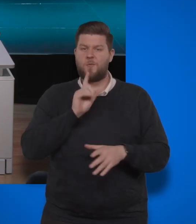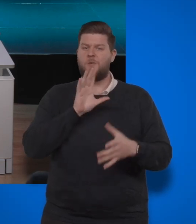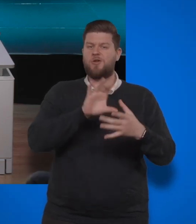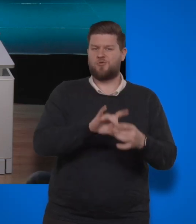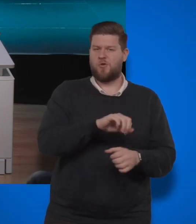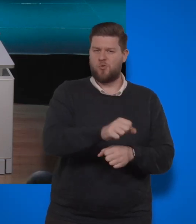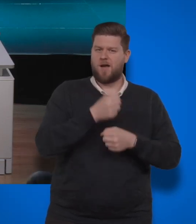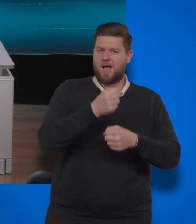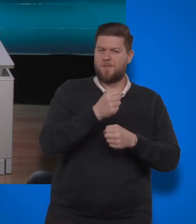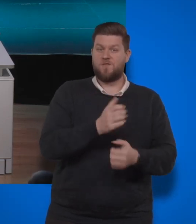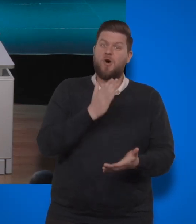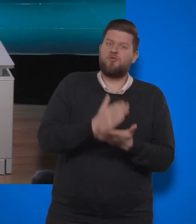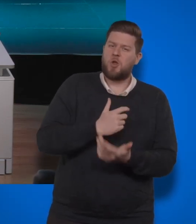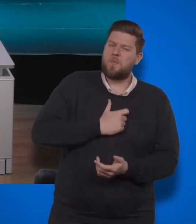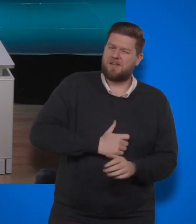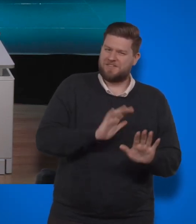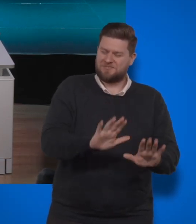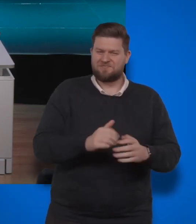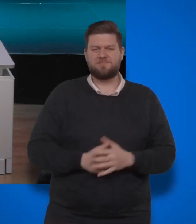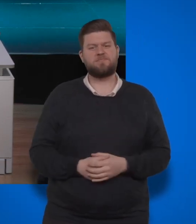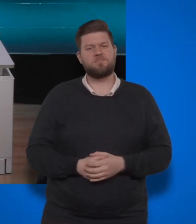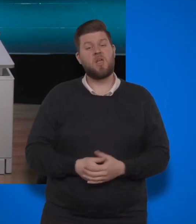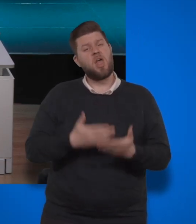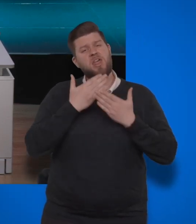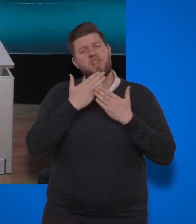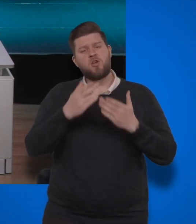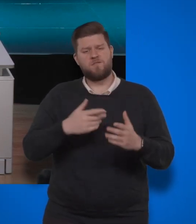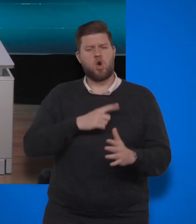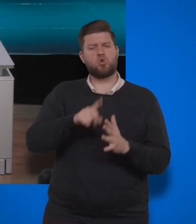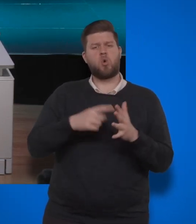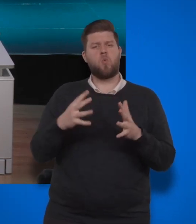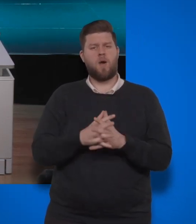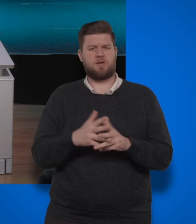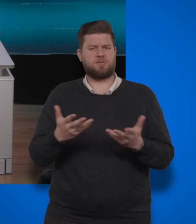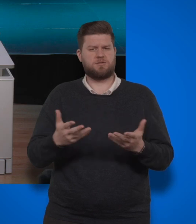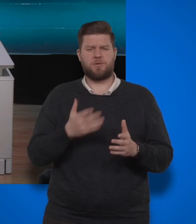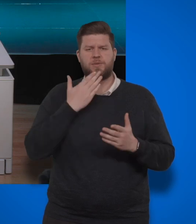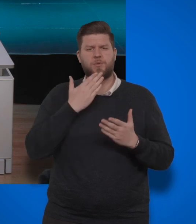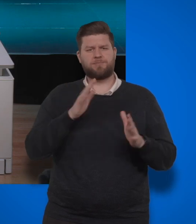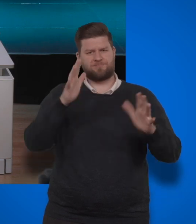Please do join me in the usual way to express our heartfelt appreciation to Professor John Wyatt.